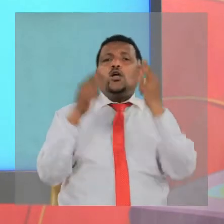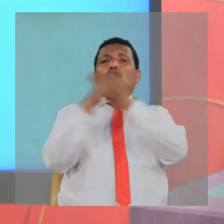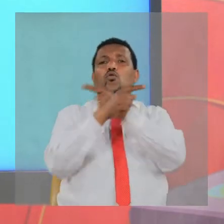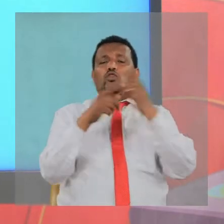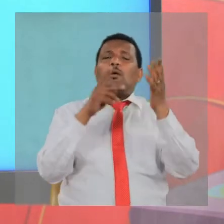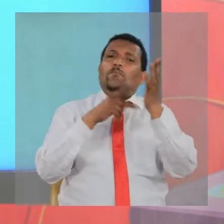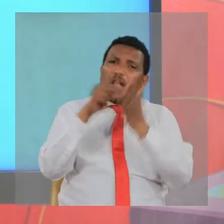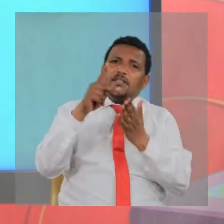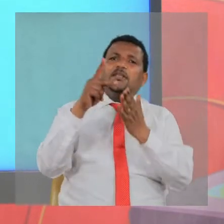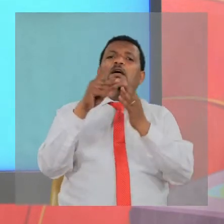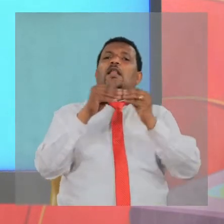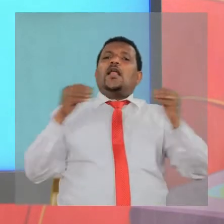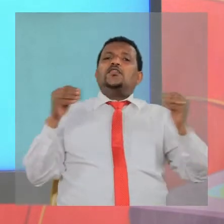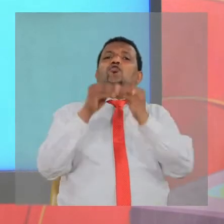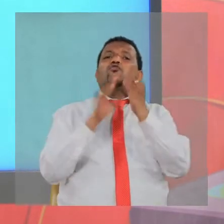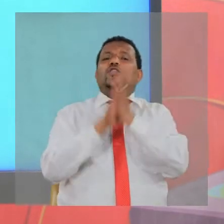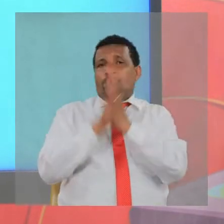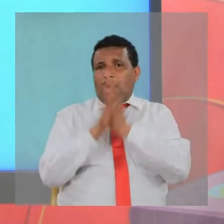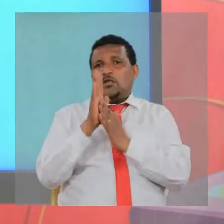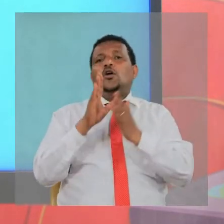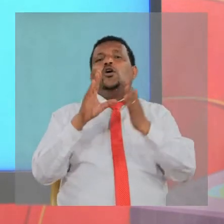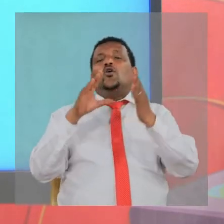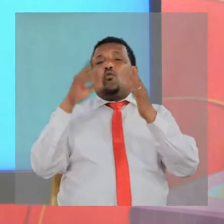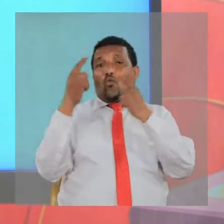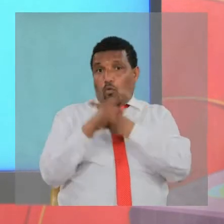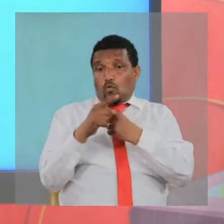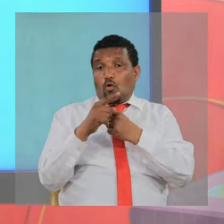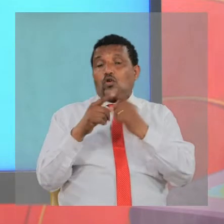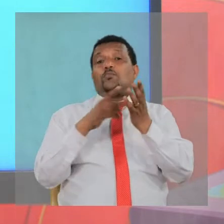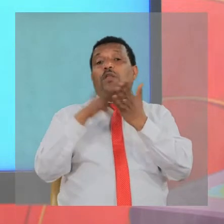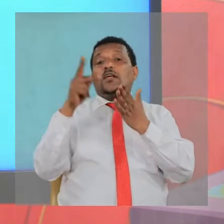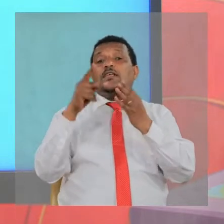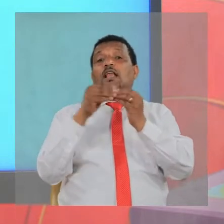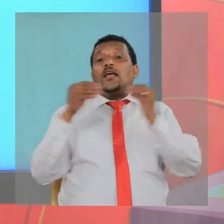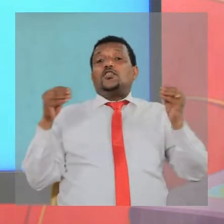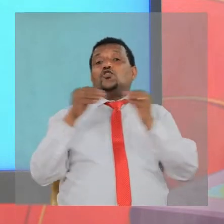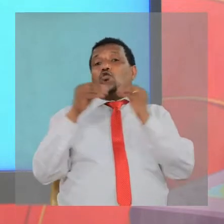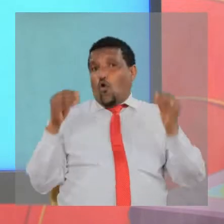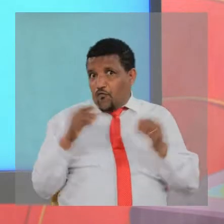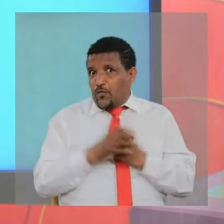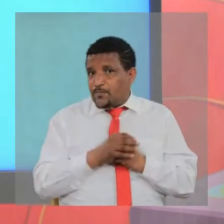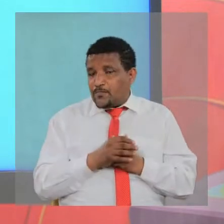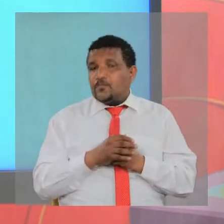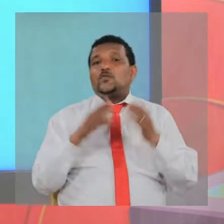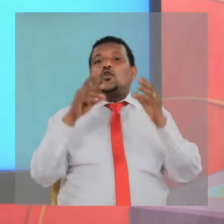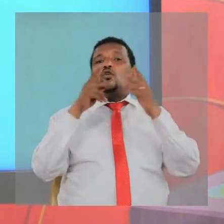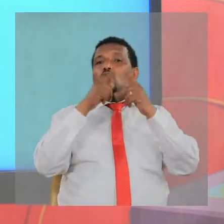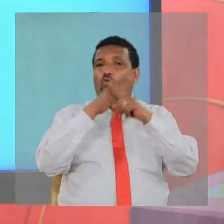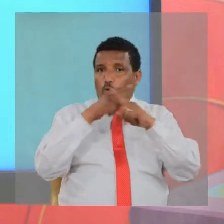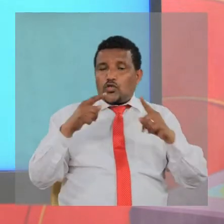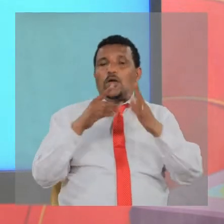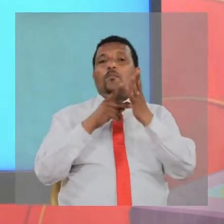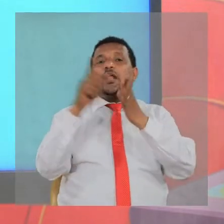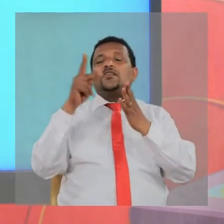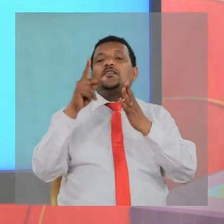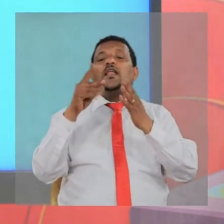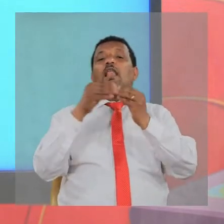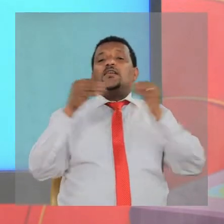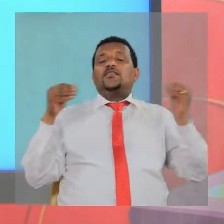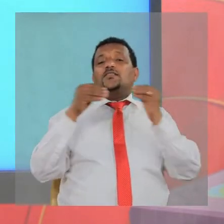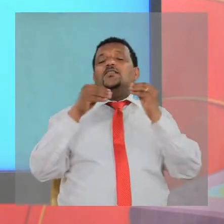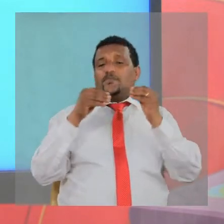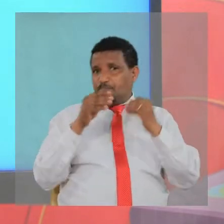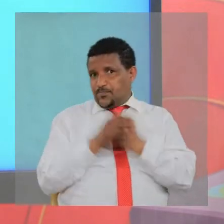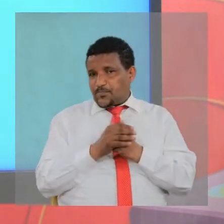price elasticity of demand, called the point cross price elasticity of demand formula and the arc cross price elasticity of demand formula.